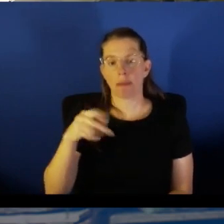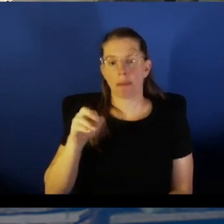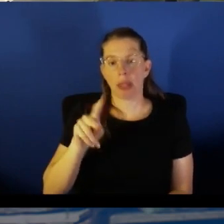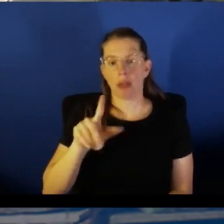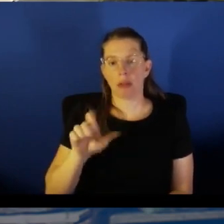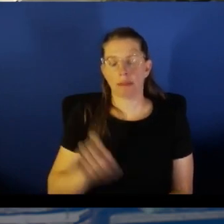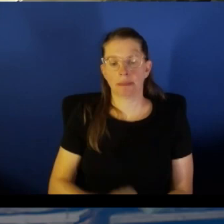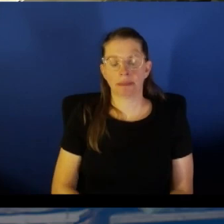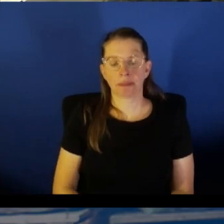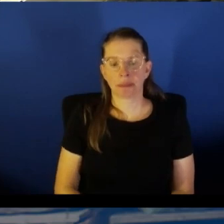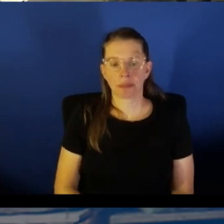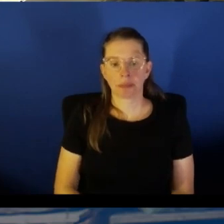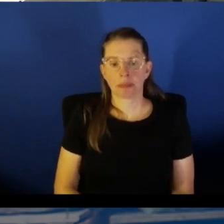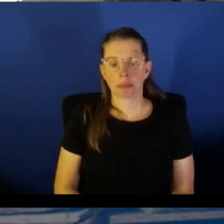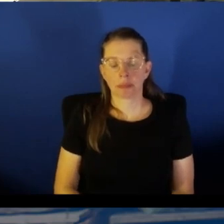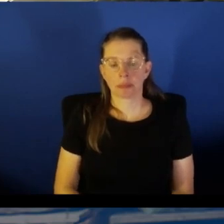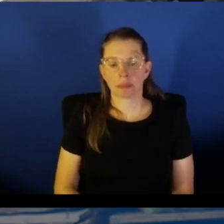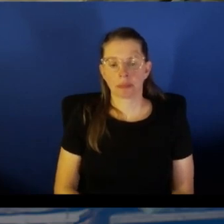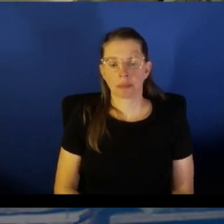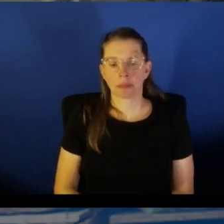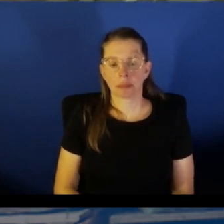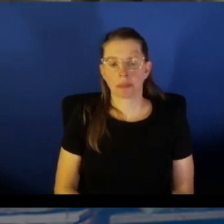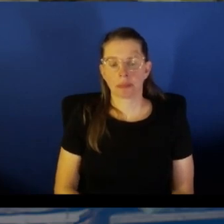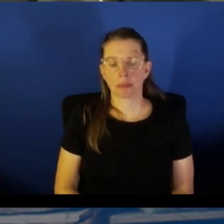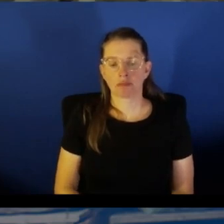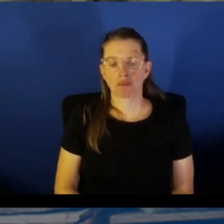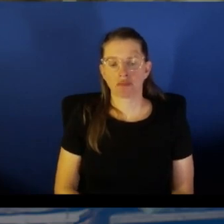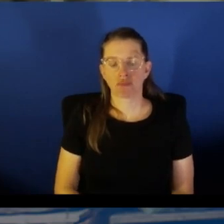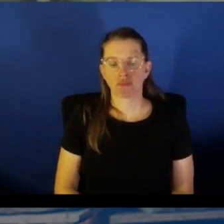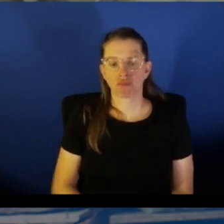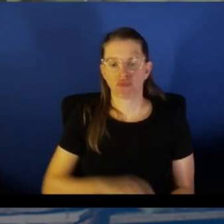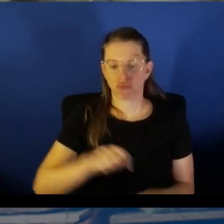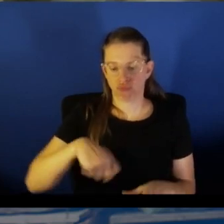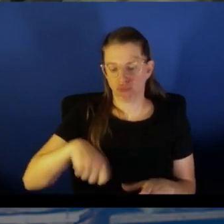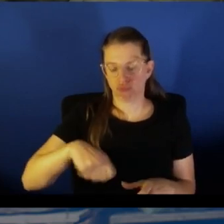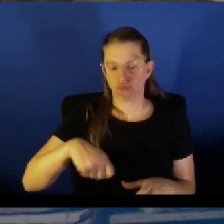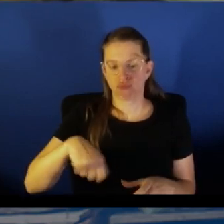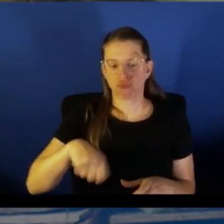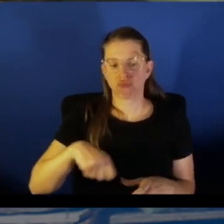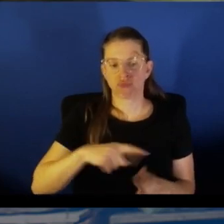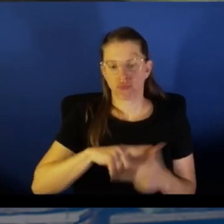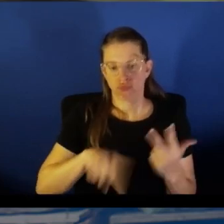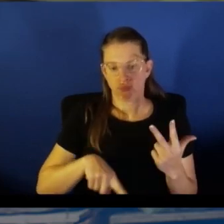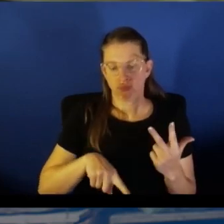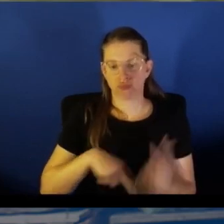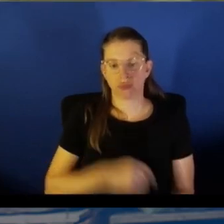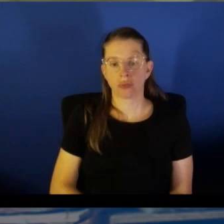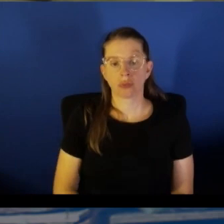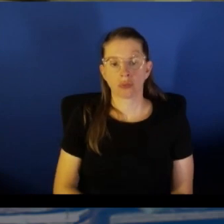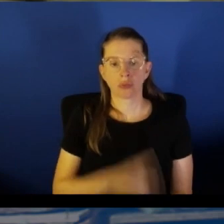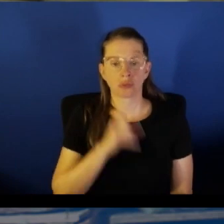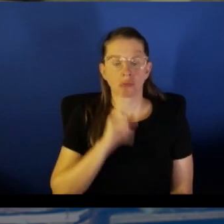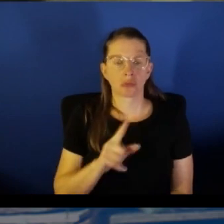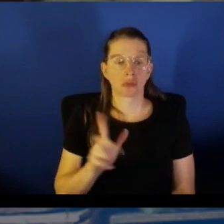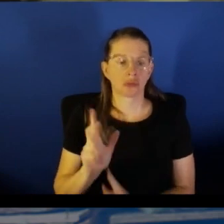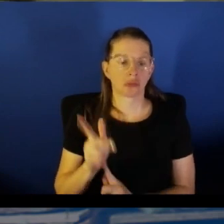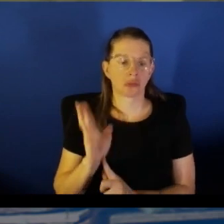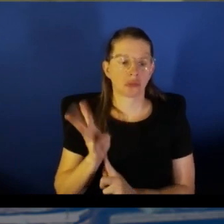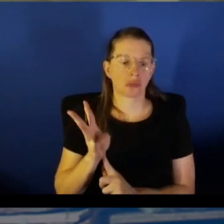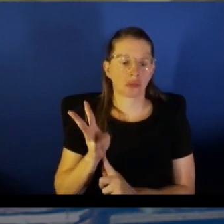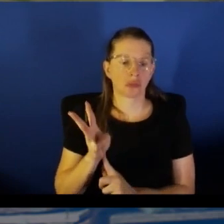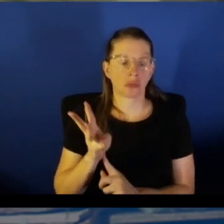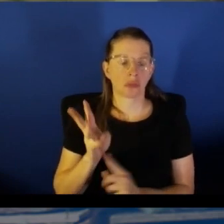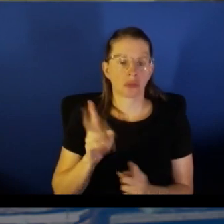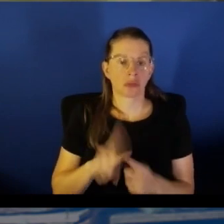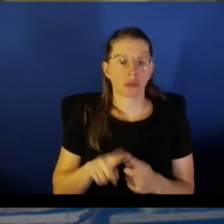So we're going to start off by sauteing our vinegar, our salt, and our brown sugar together for about 3 to 4 minutes until we get a nice